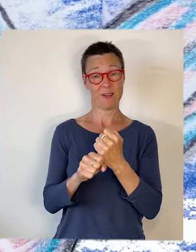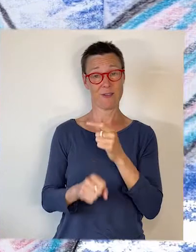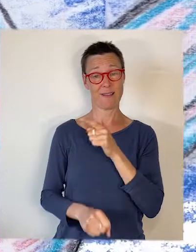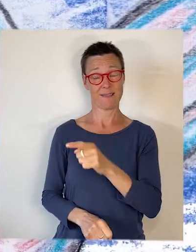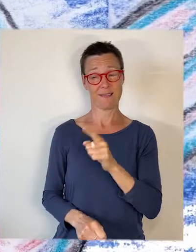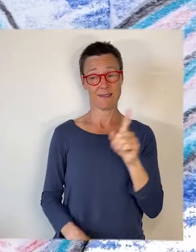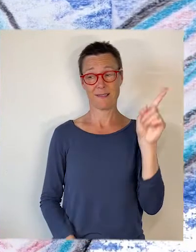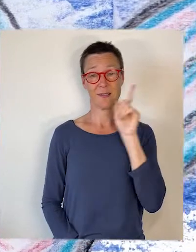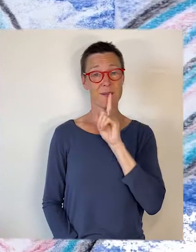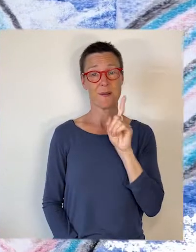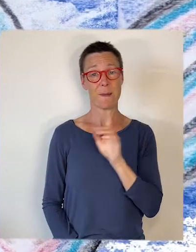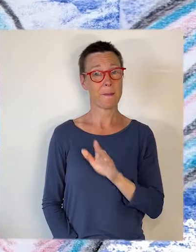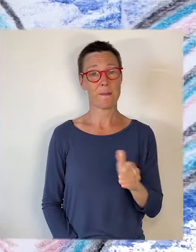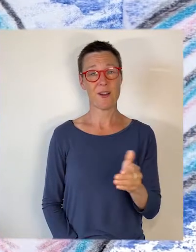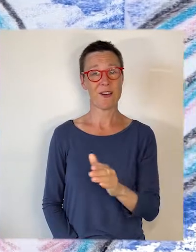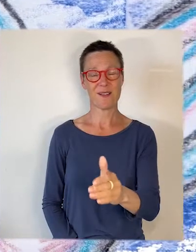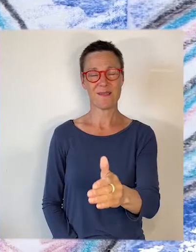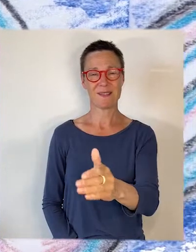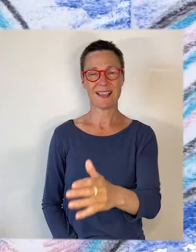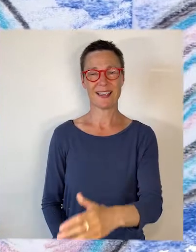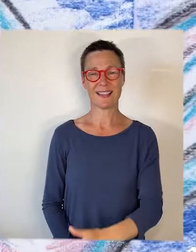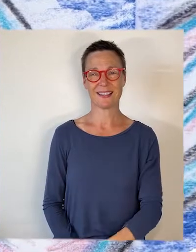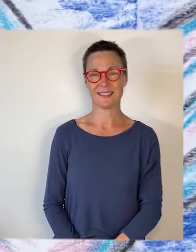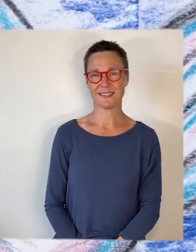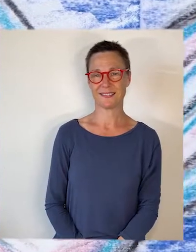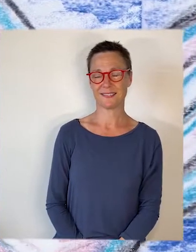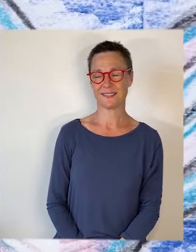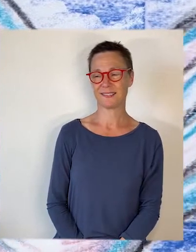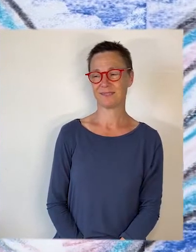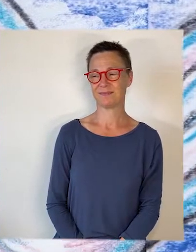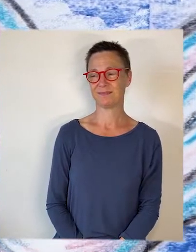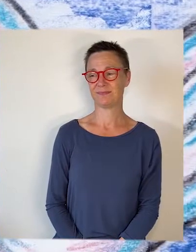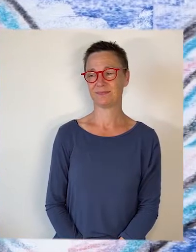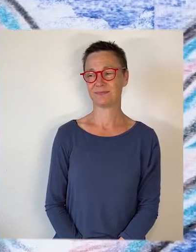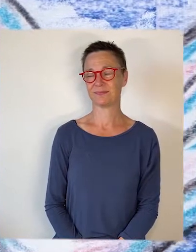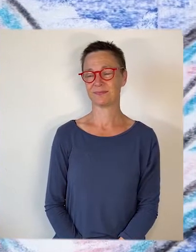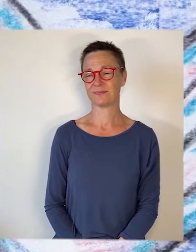my Granny Pearl was a mermaid.